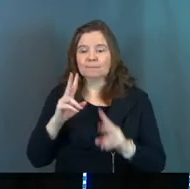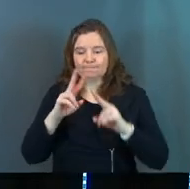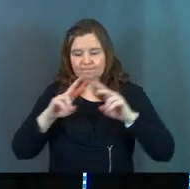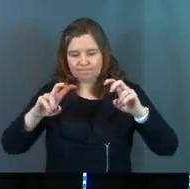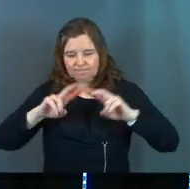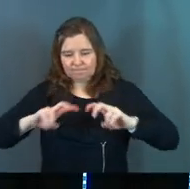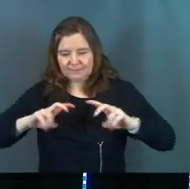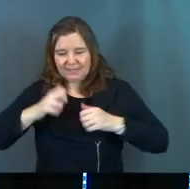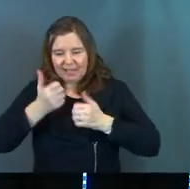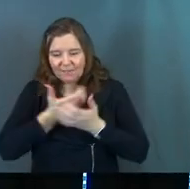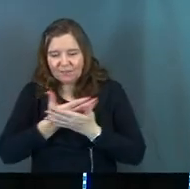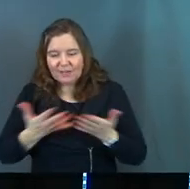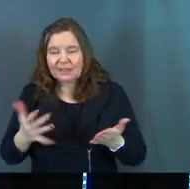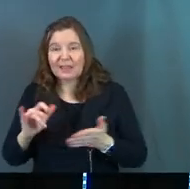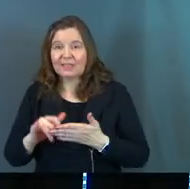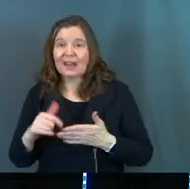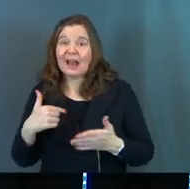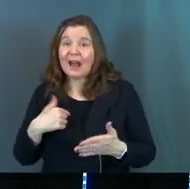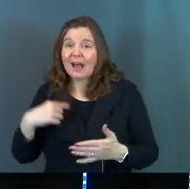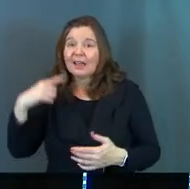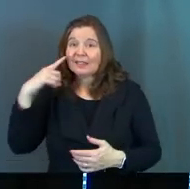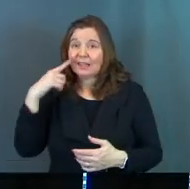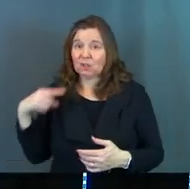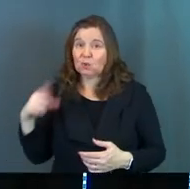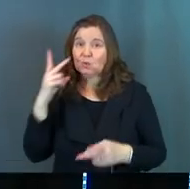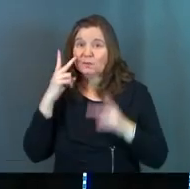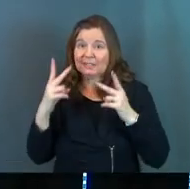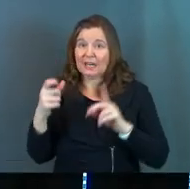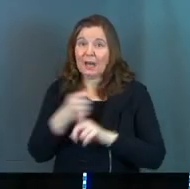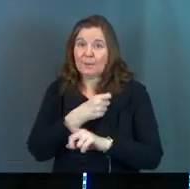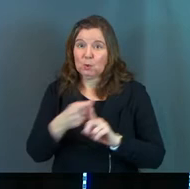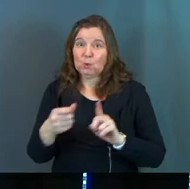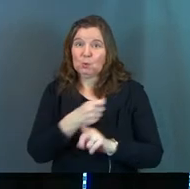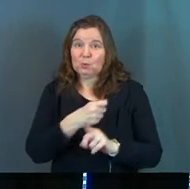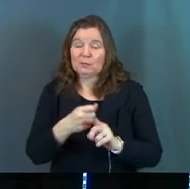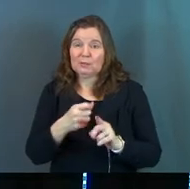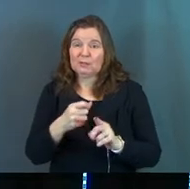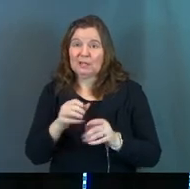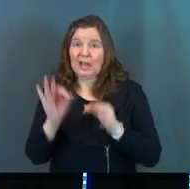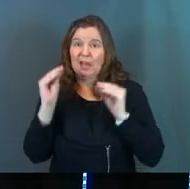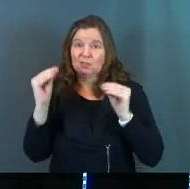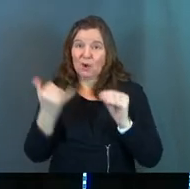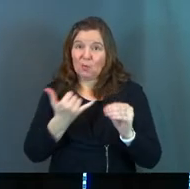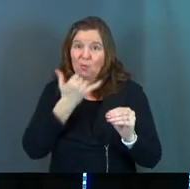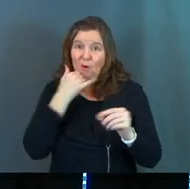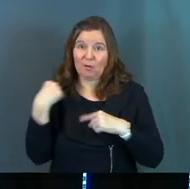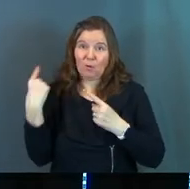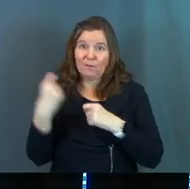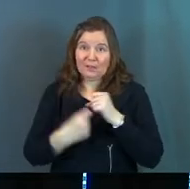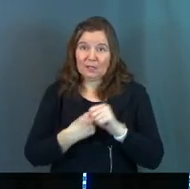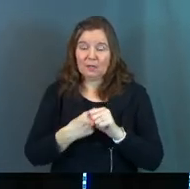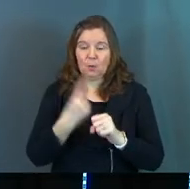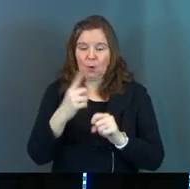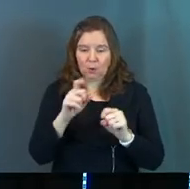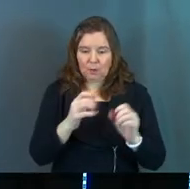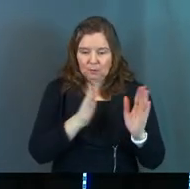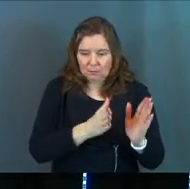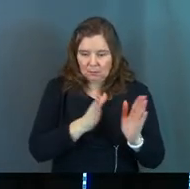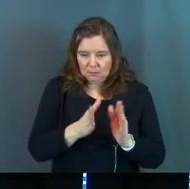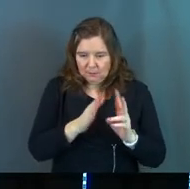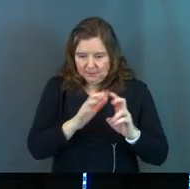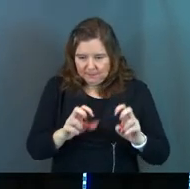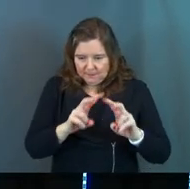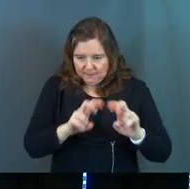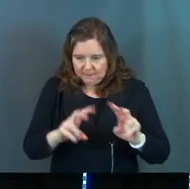unpack everything that I think you've seen abused over the years. And we're going to take it one question at a time,